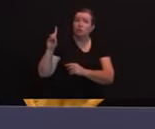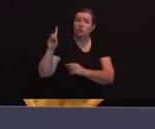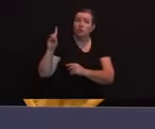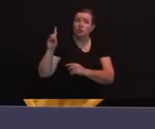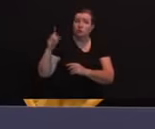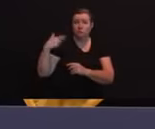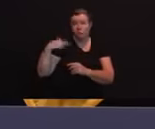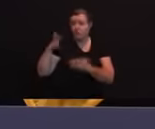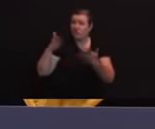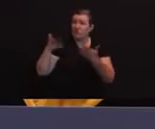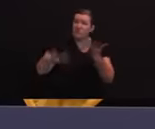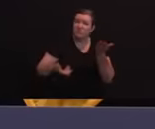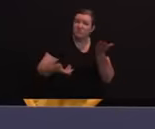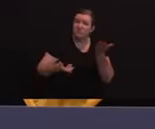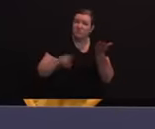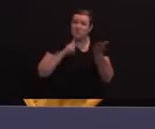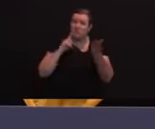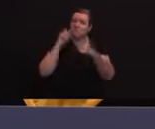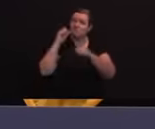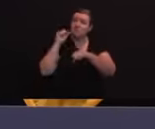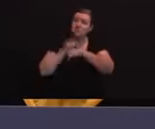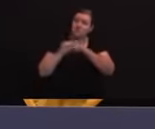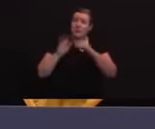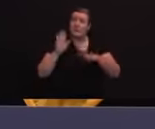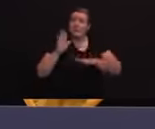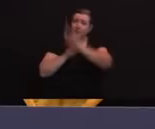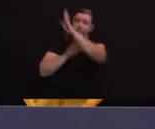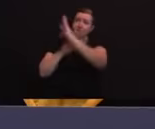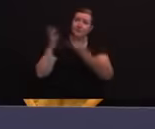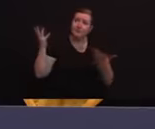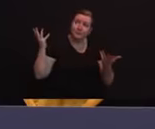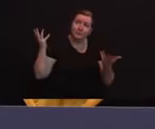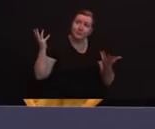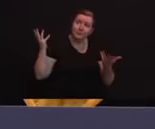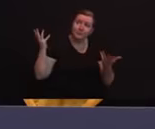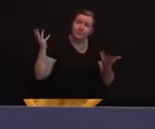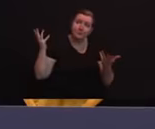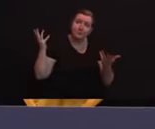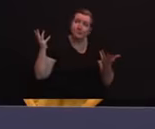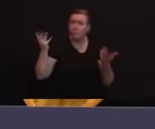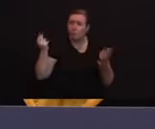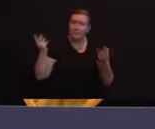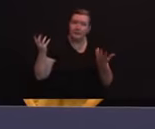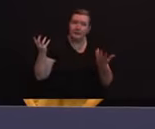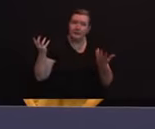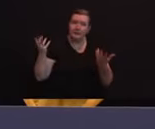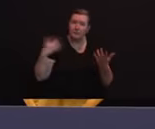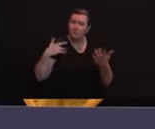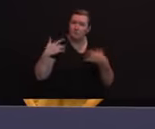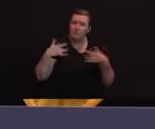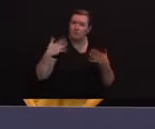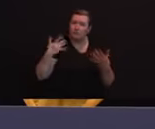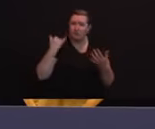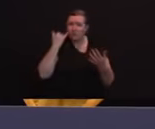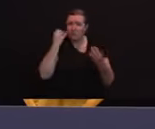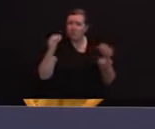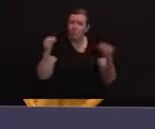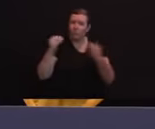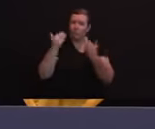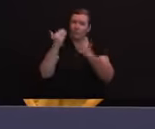up. Is there a concern that, you know, if we don't really put the limits for